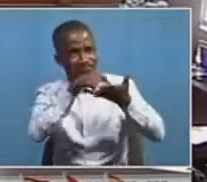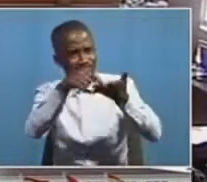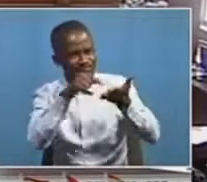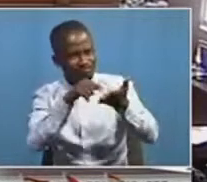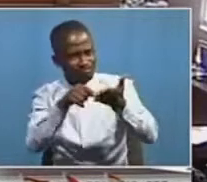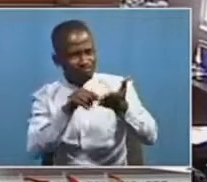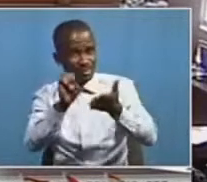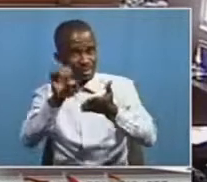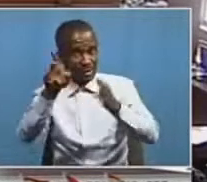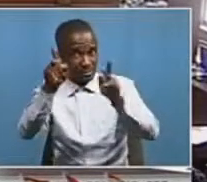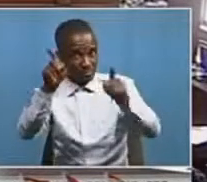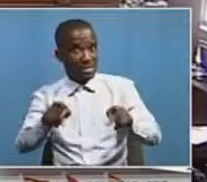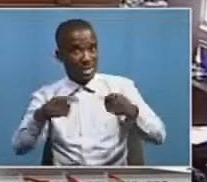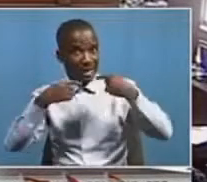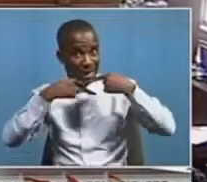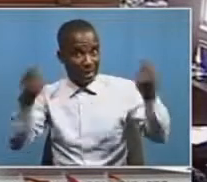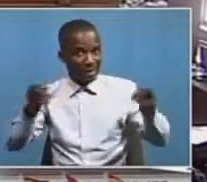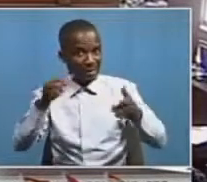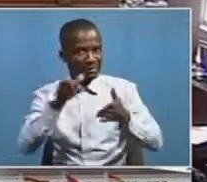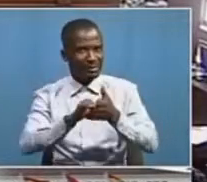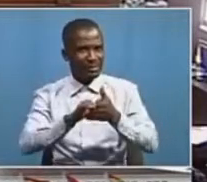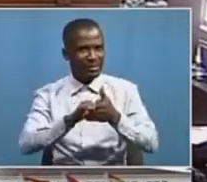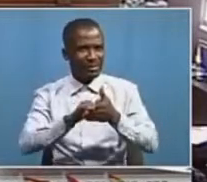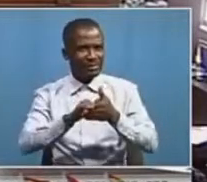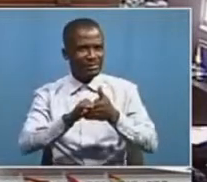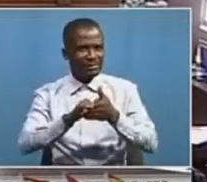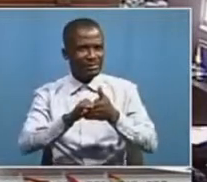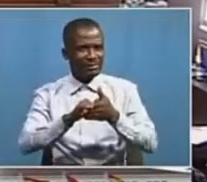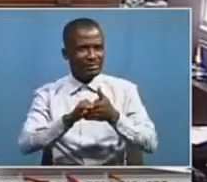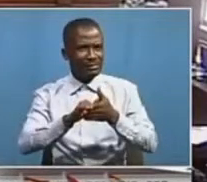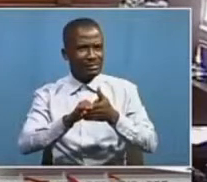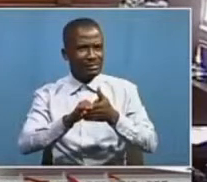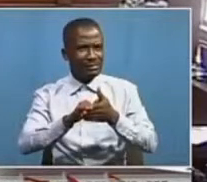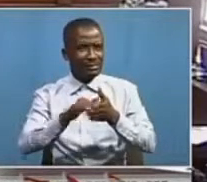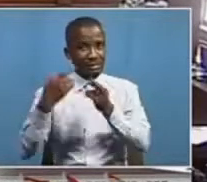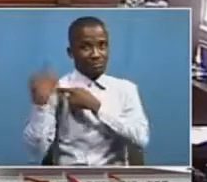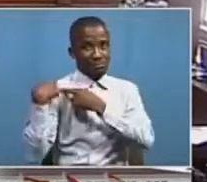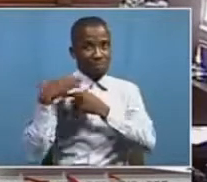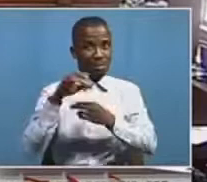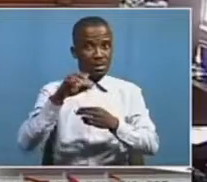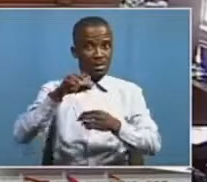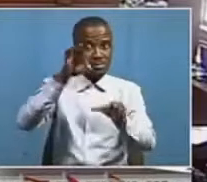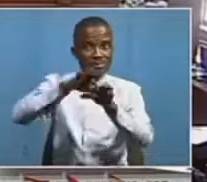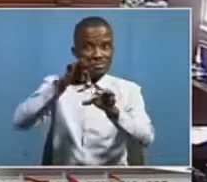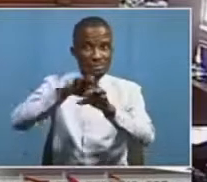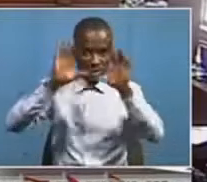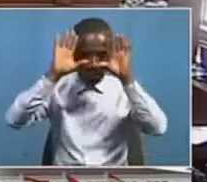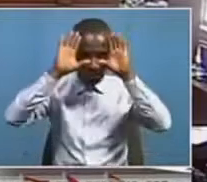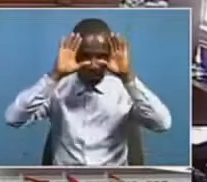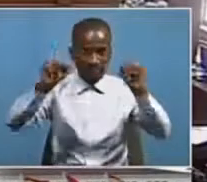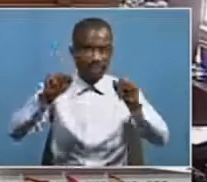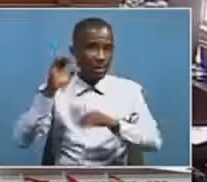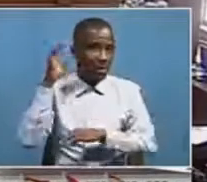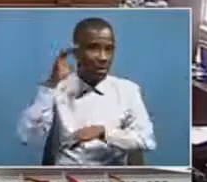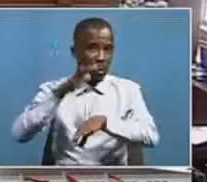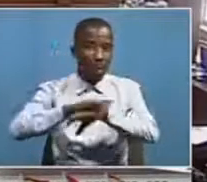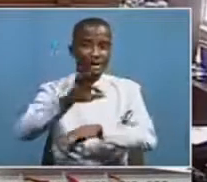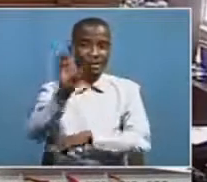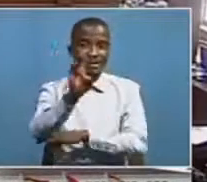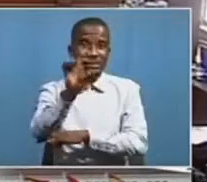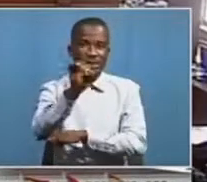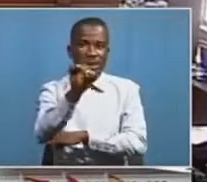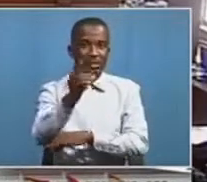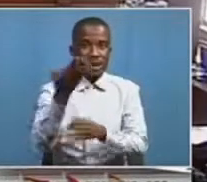Jane Addo, chairperson of first respondent and the returning officer for the presidential election held on 7th December